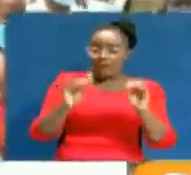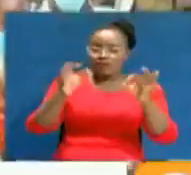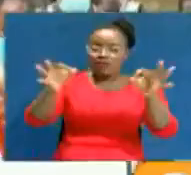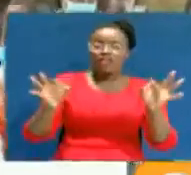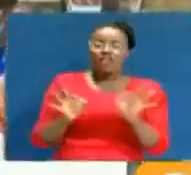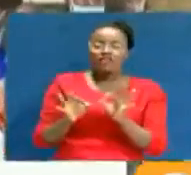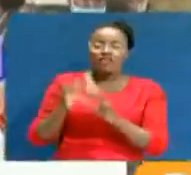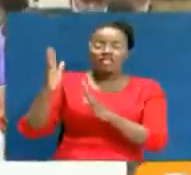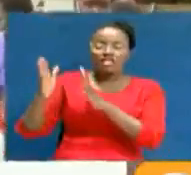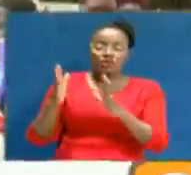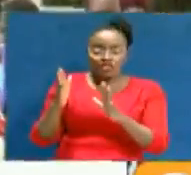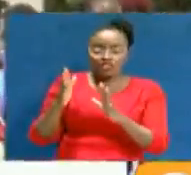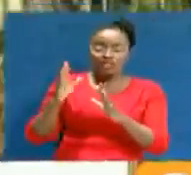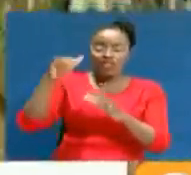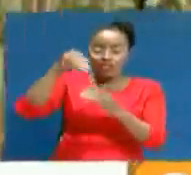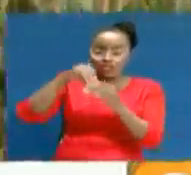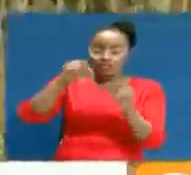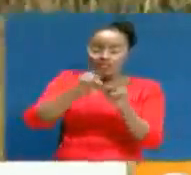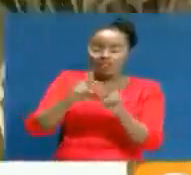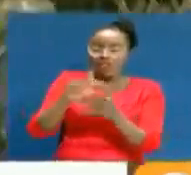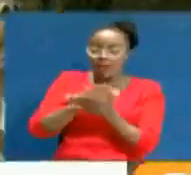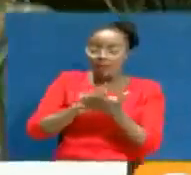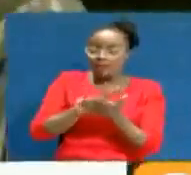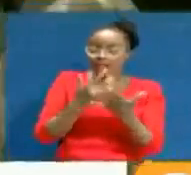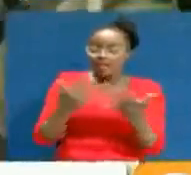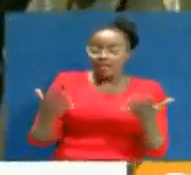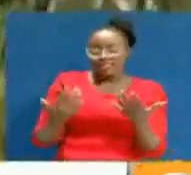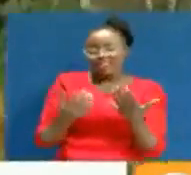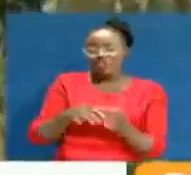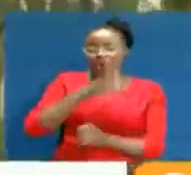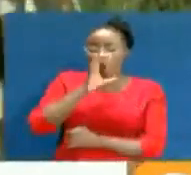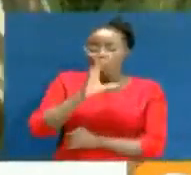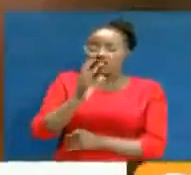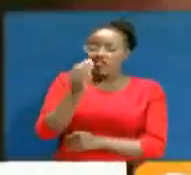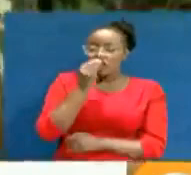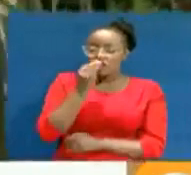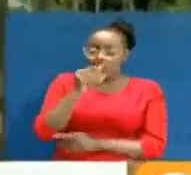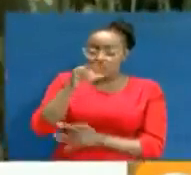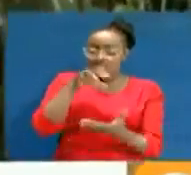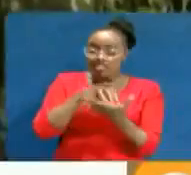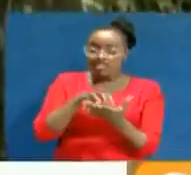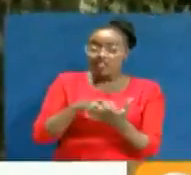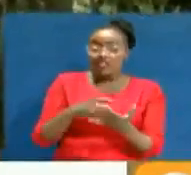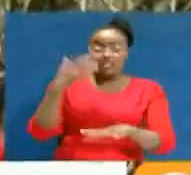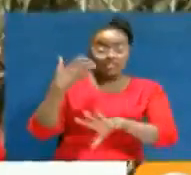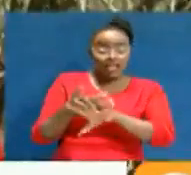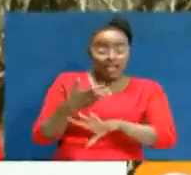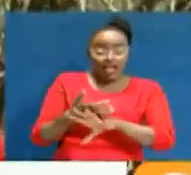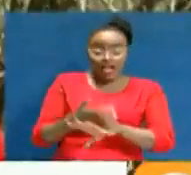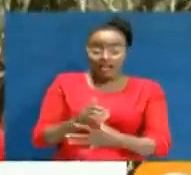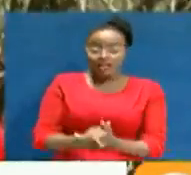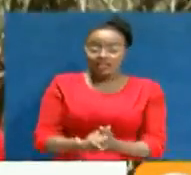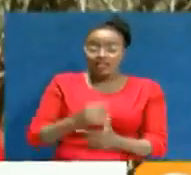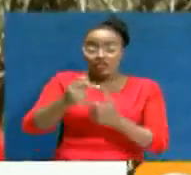are in security camps where accessing basic commodities such as water and food in this situation is proving difficult.